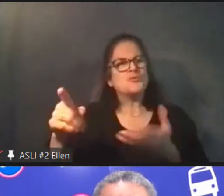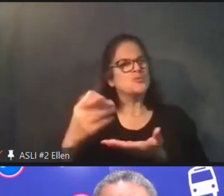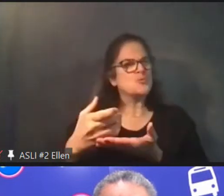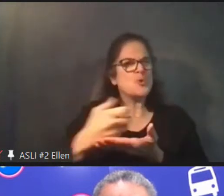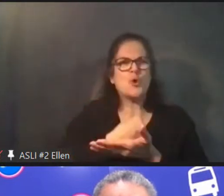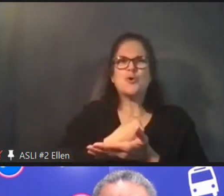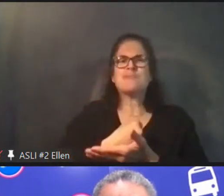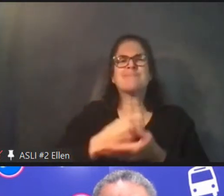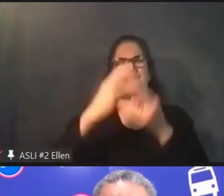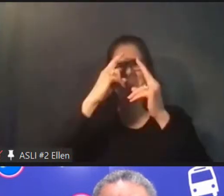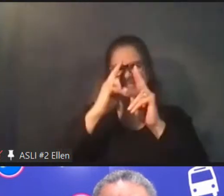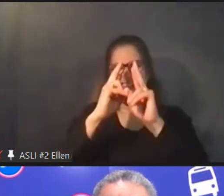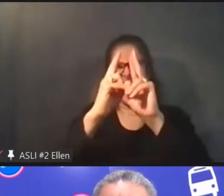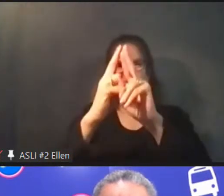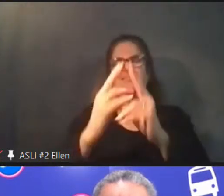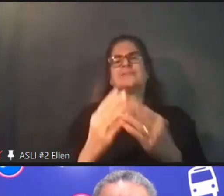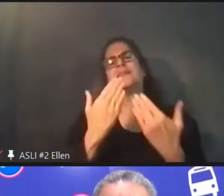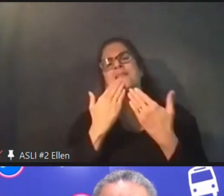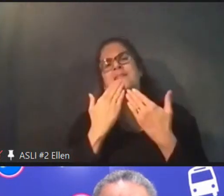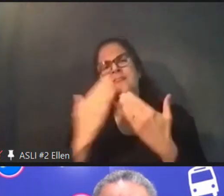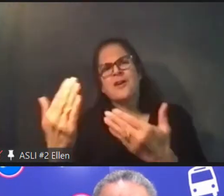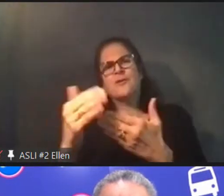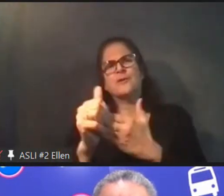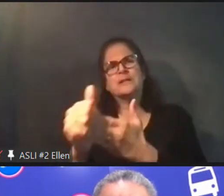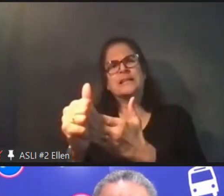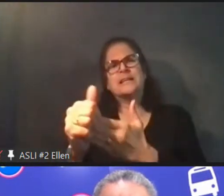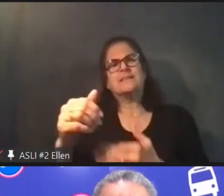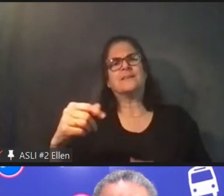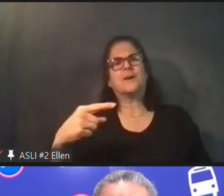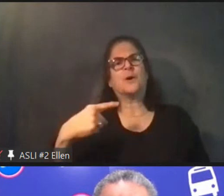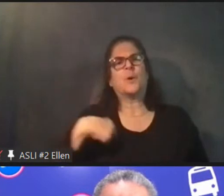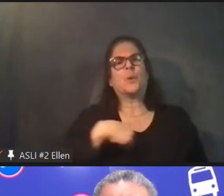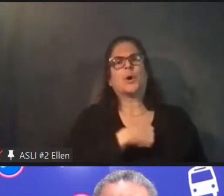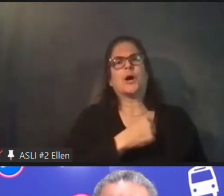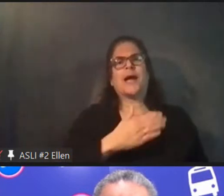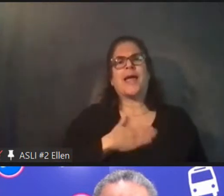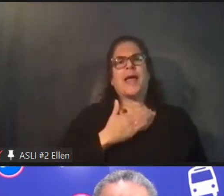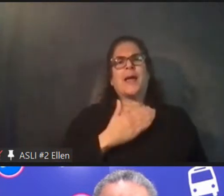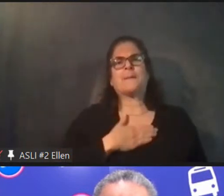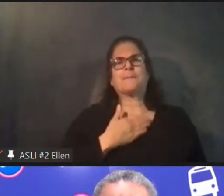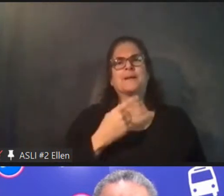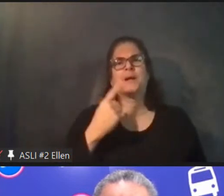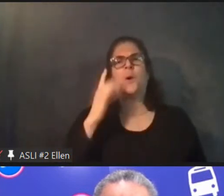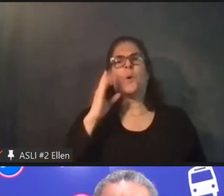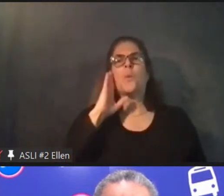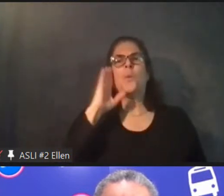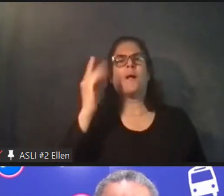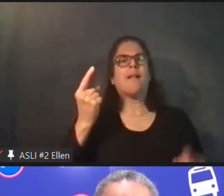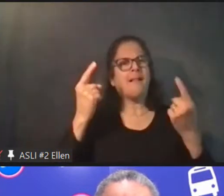we are happy that this is coming into fruition as it has. Bless you.